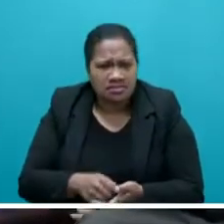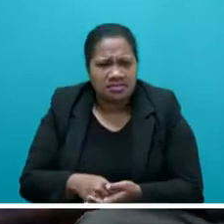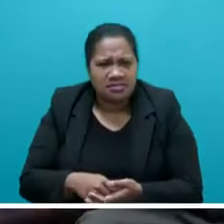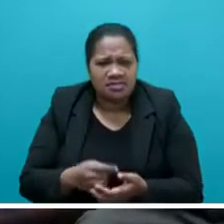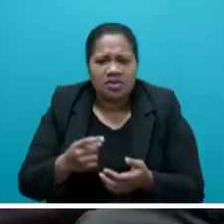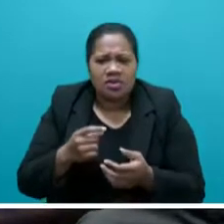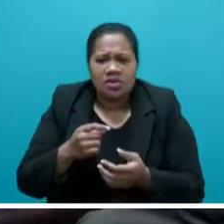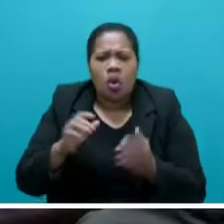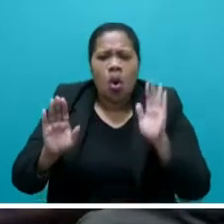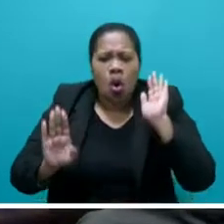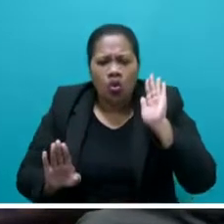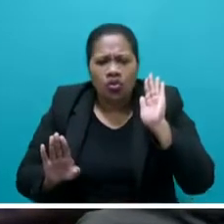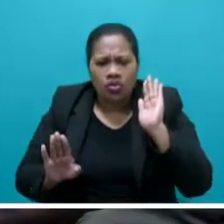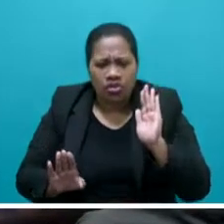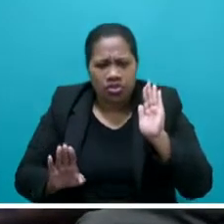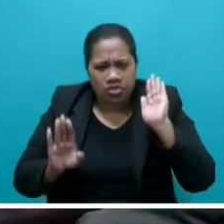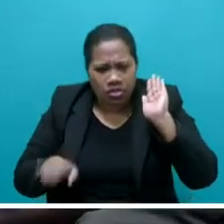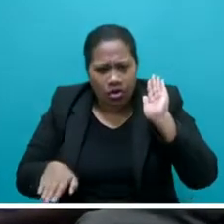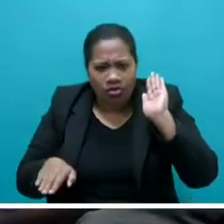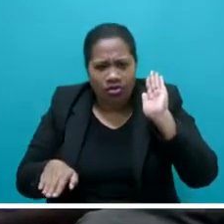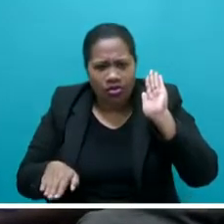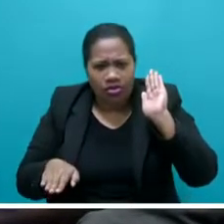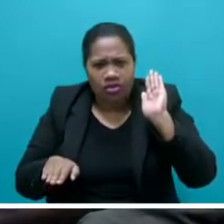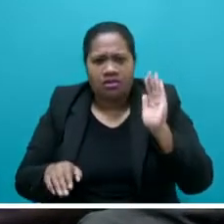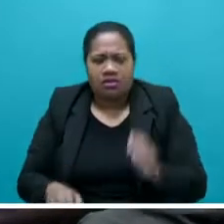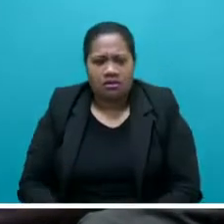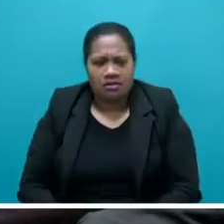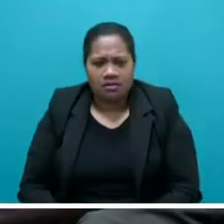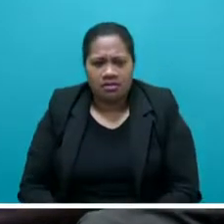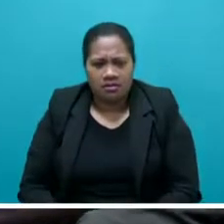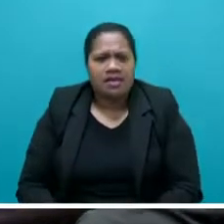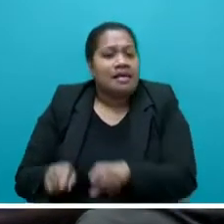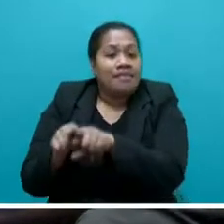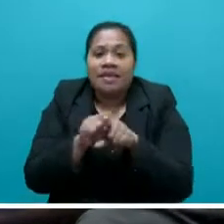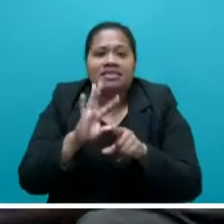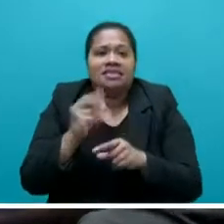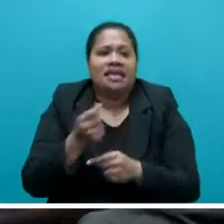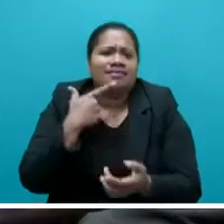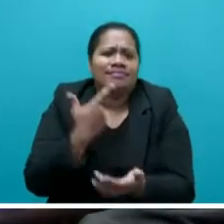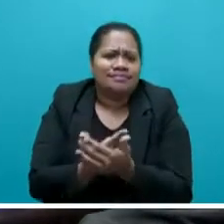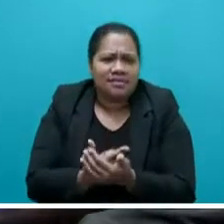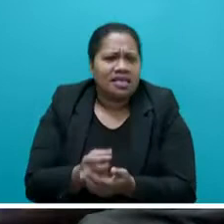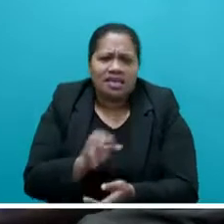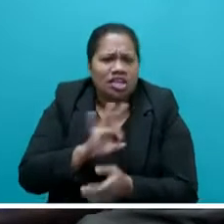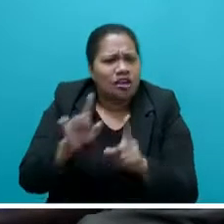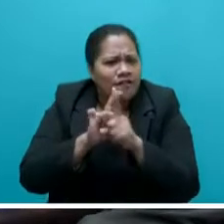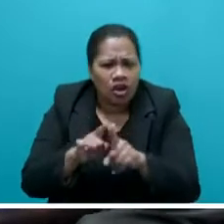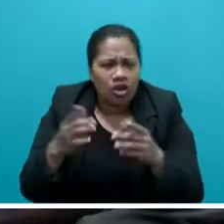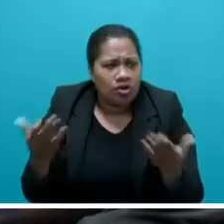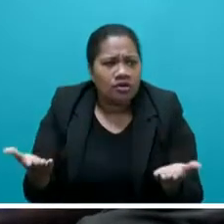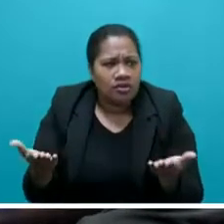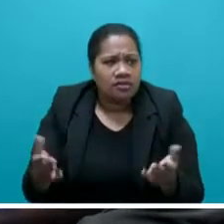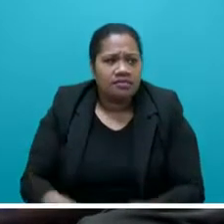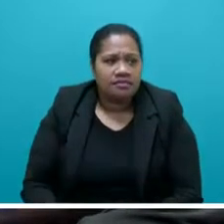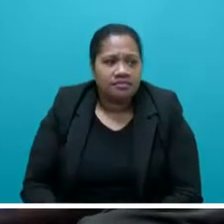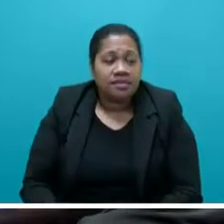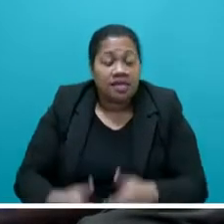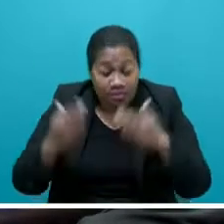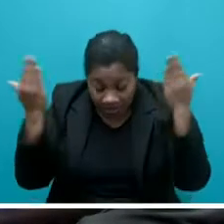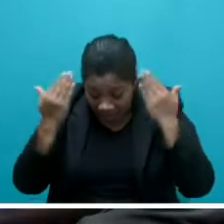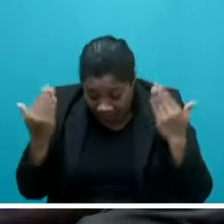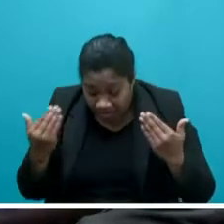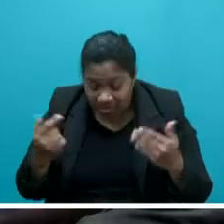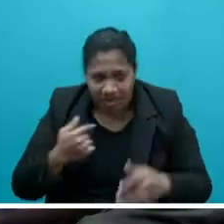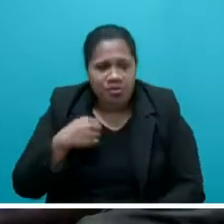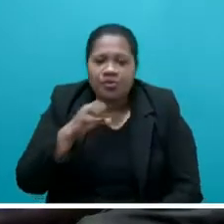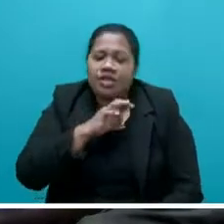Mr. Speaker, sir. Mr. Speaker, sir. Mr. Speaker, sir. I was not going to comment. I was not going